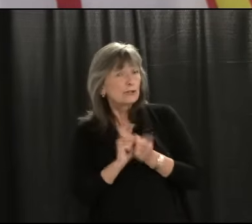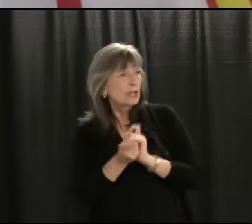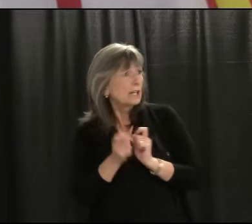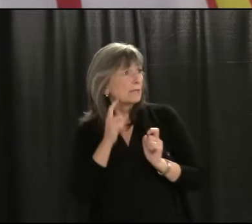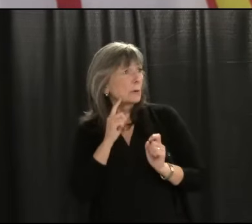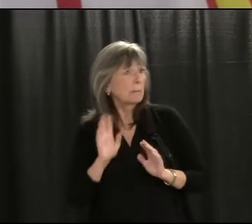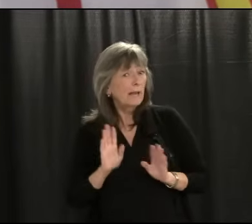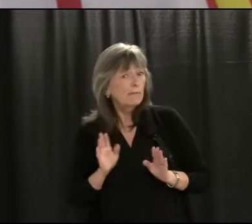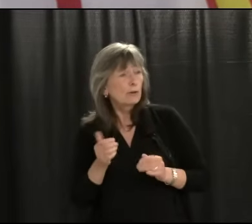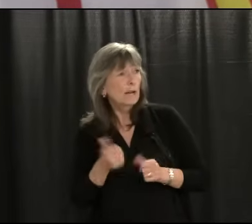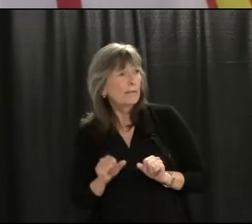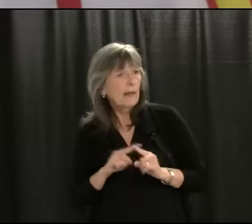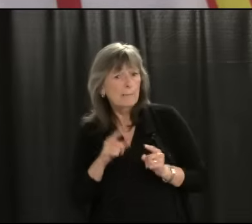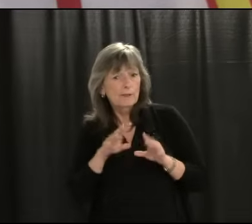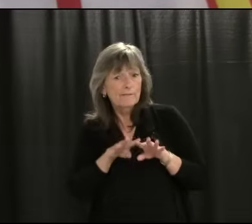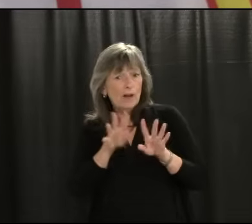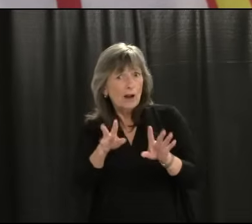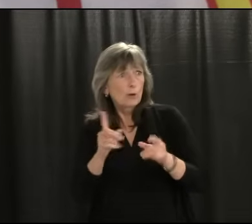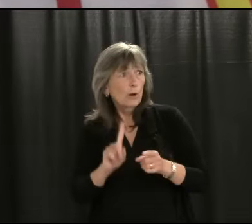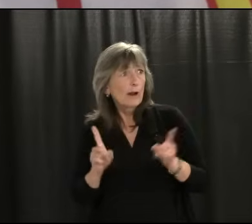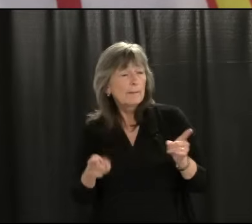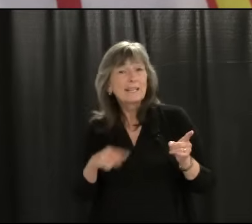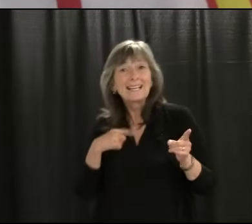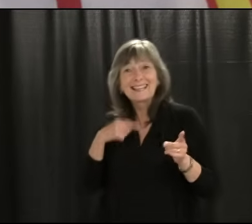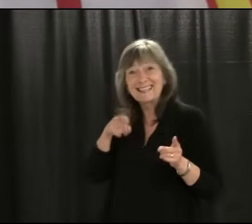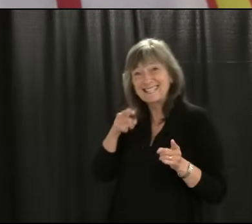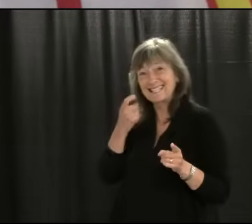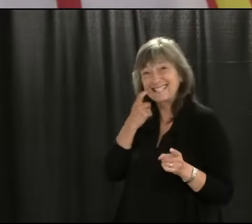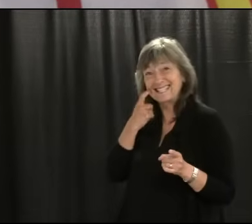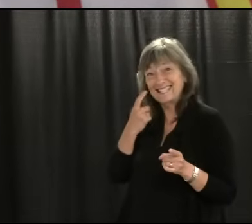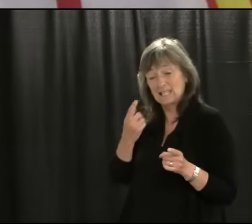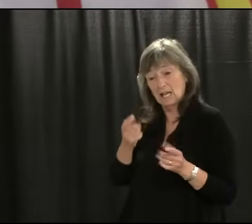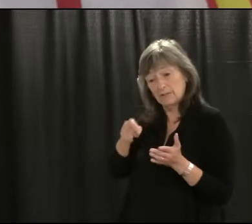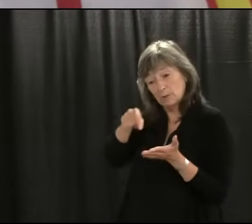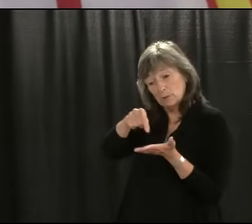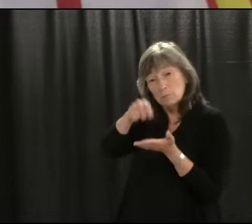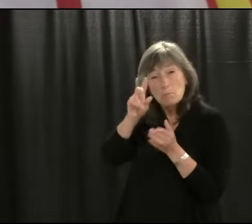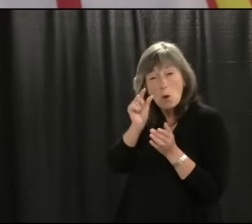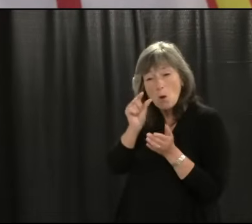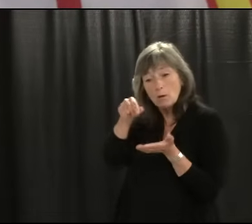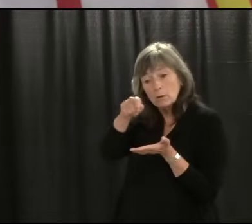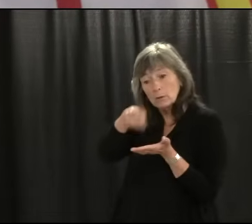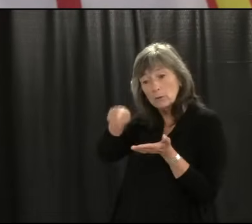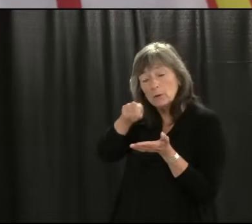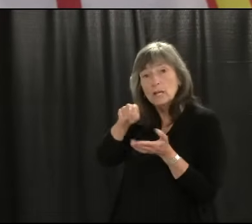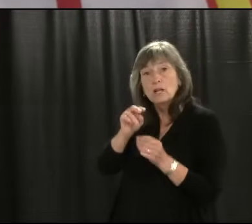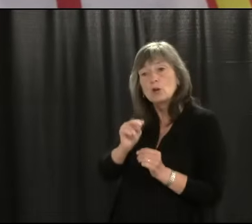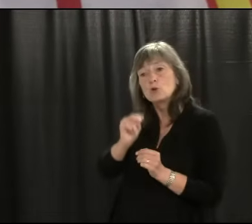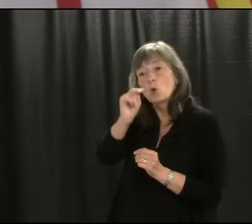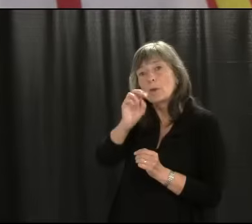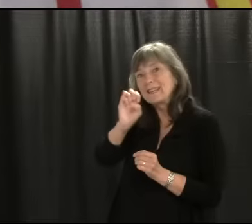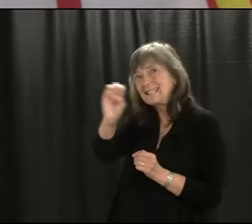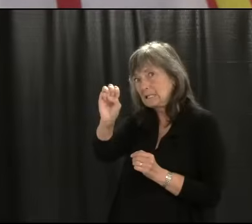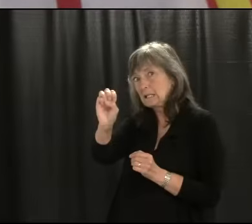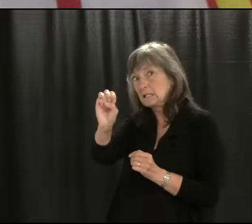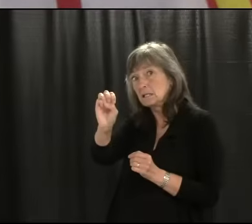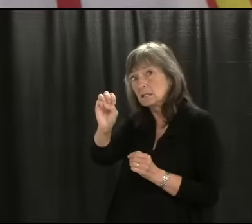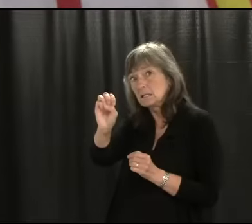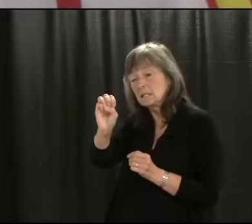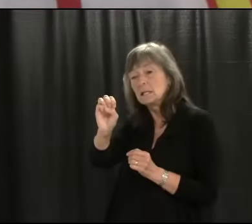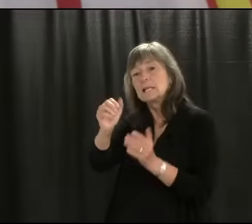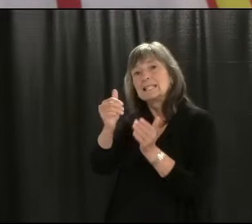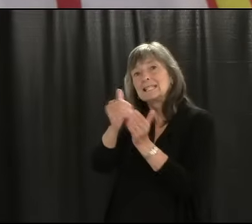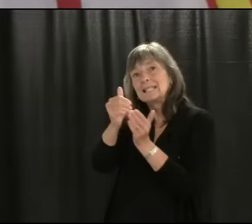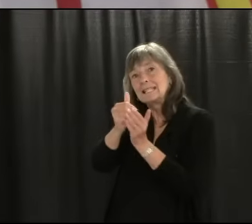from looking at that map, that where we had that mark, that small marker dropped earlier, it has moved completely northeast as we predicted towards Paddy's